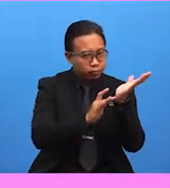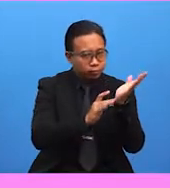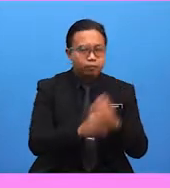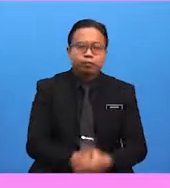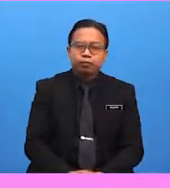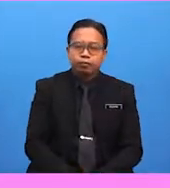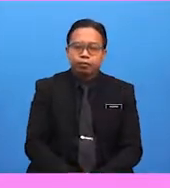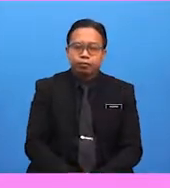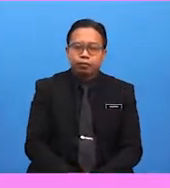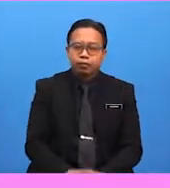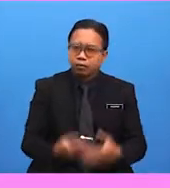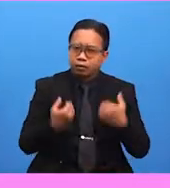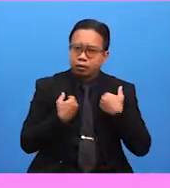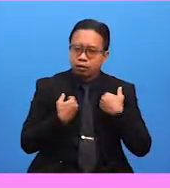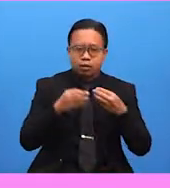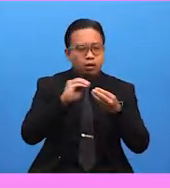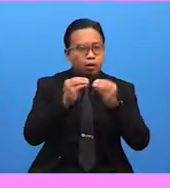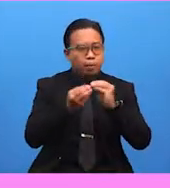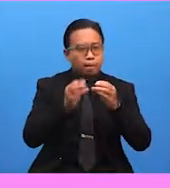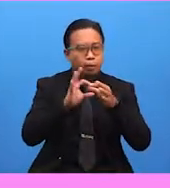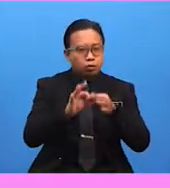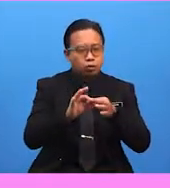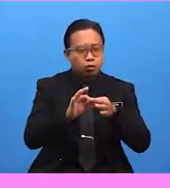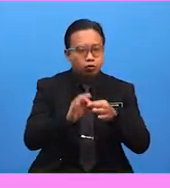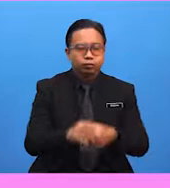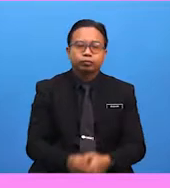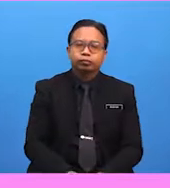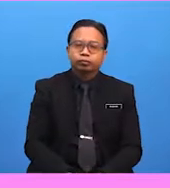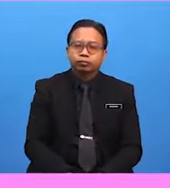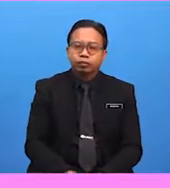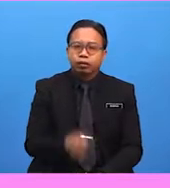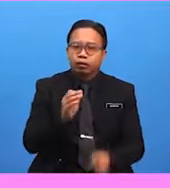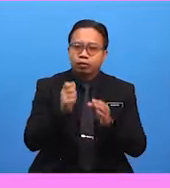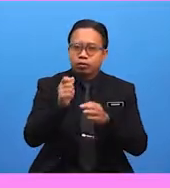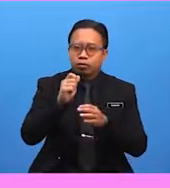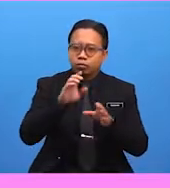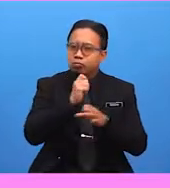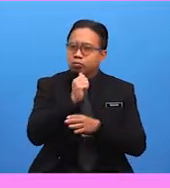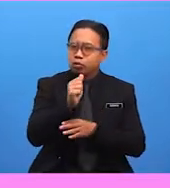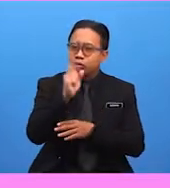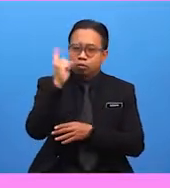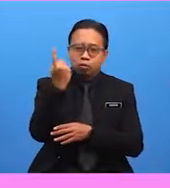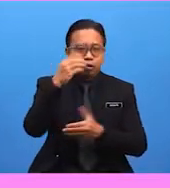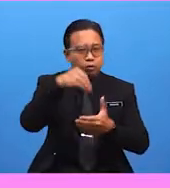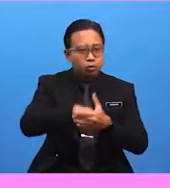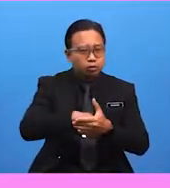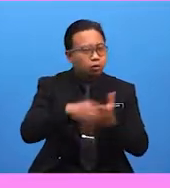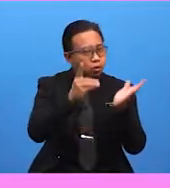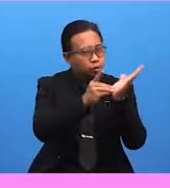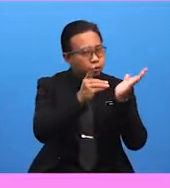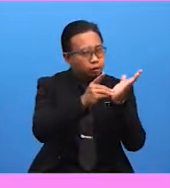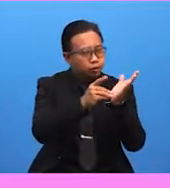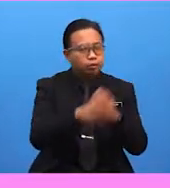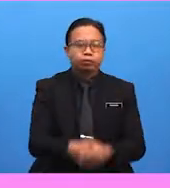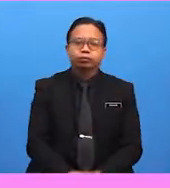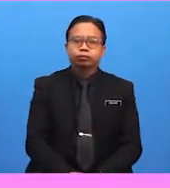a tremendous number of openings. It not only includes doctors, who